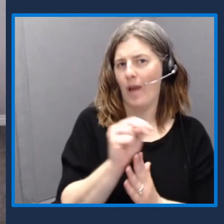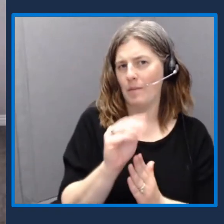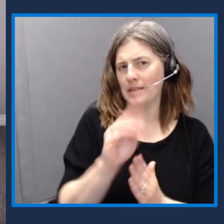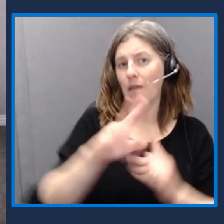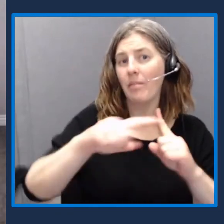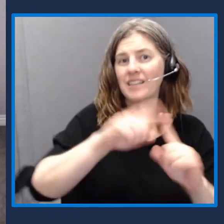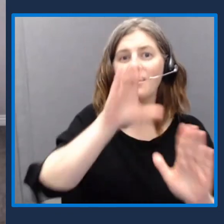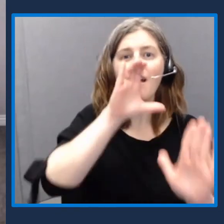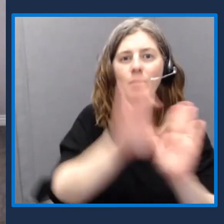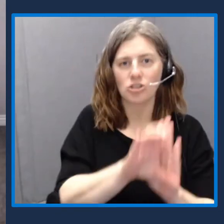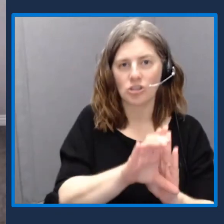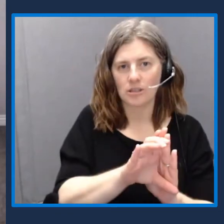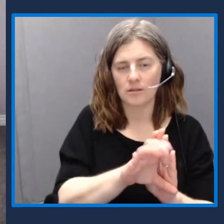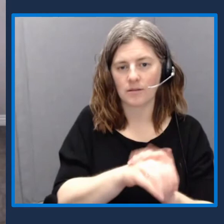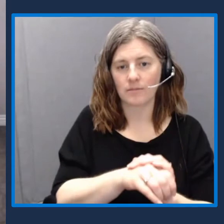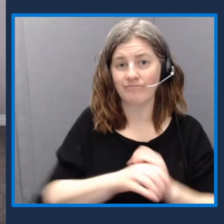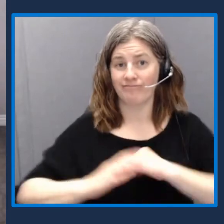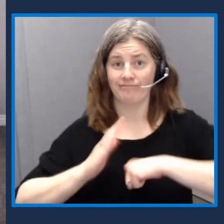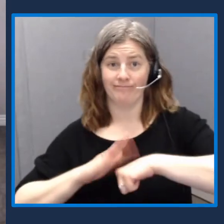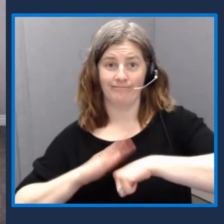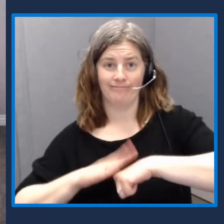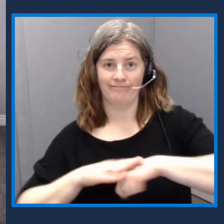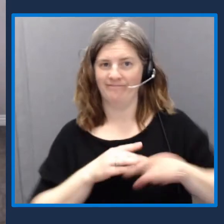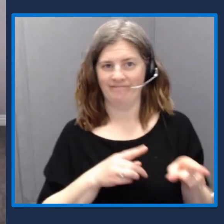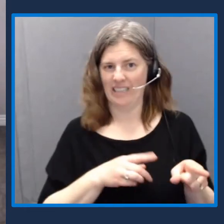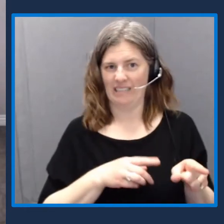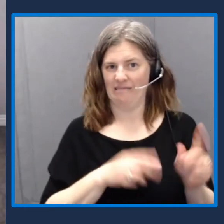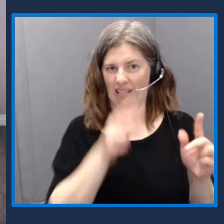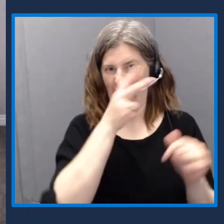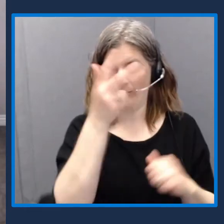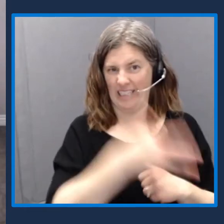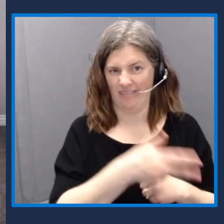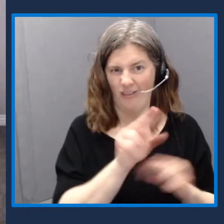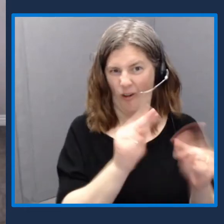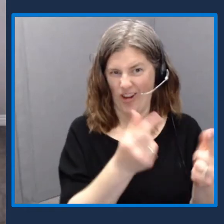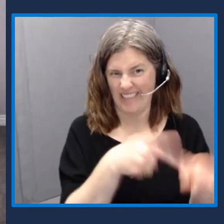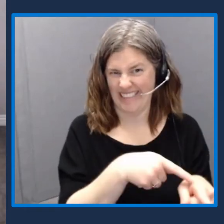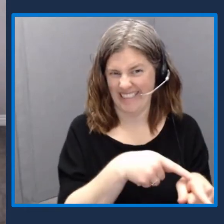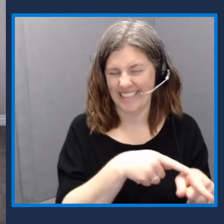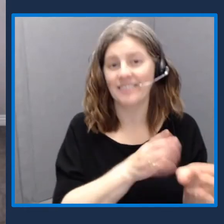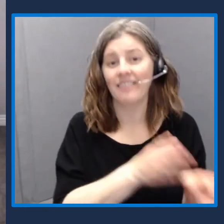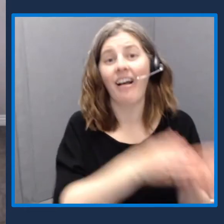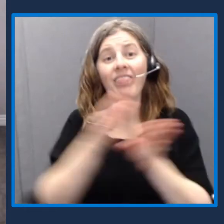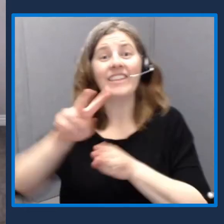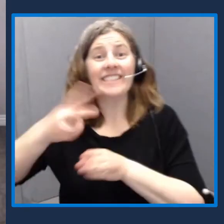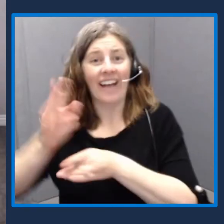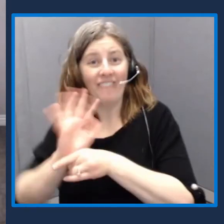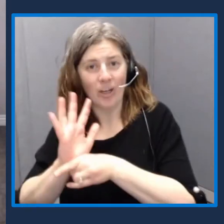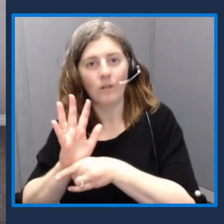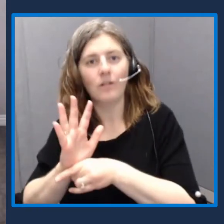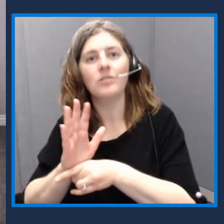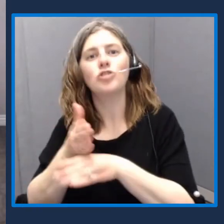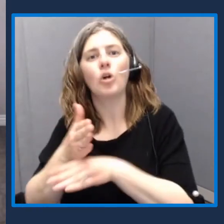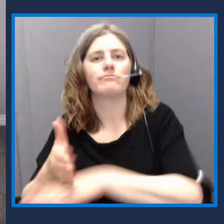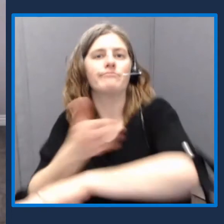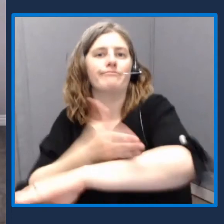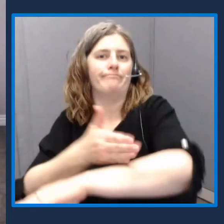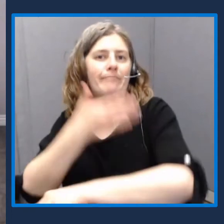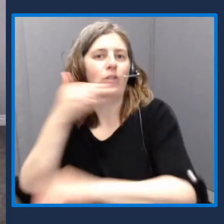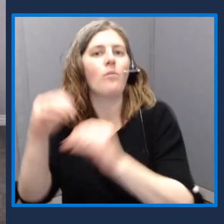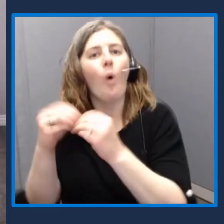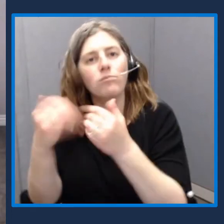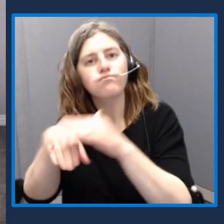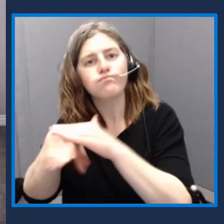site. Spoiler alert, not good. And then the second video shows a much better and more